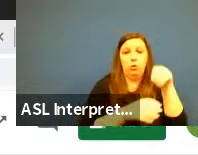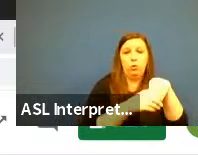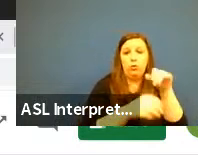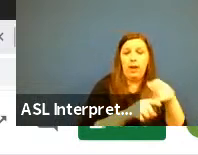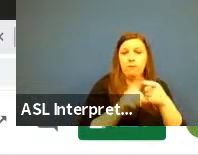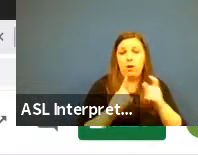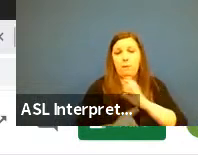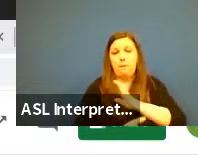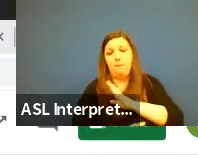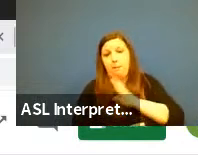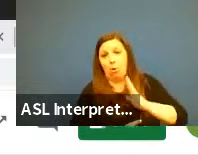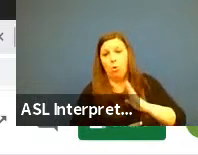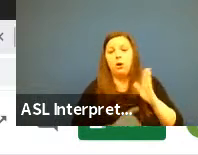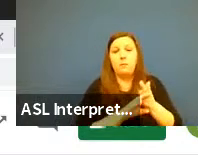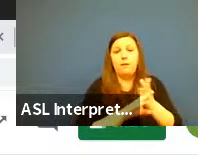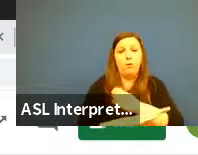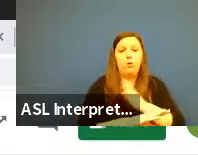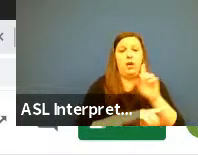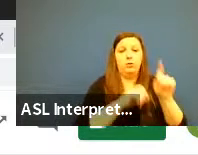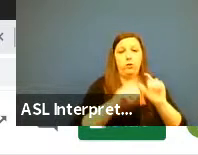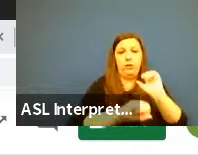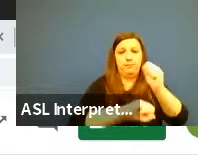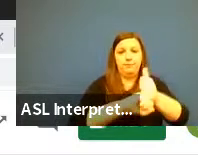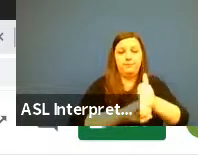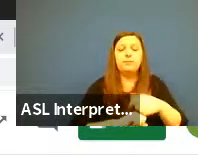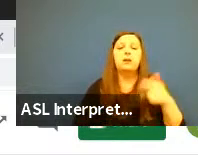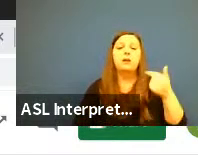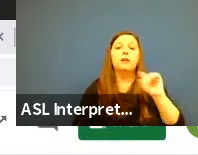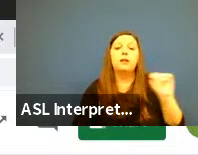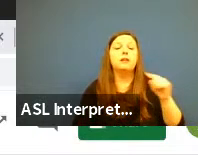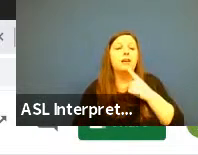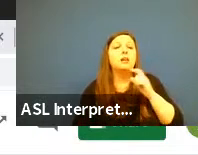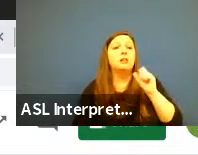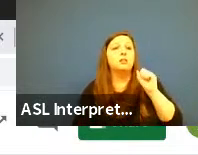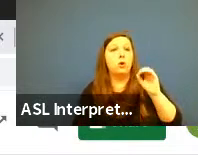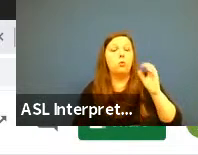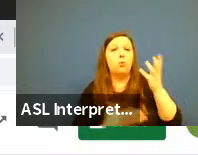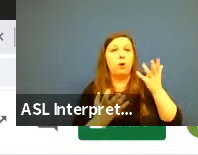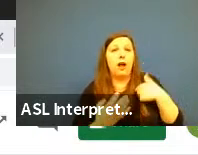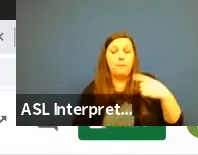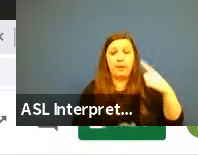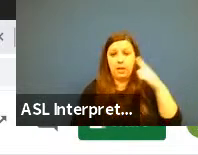right now is that generally there's a consensus that we need to